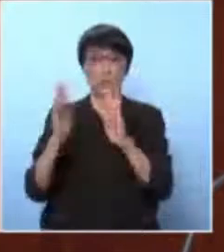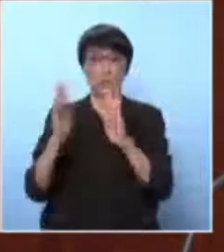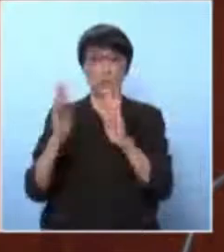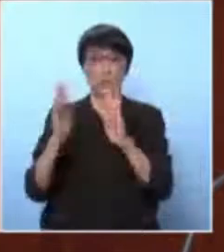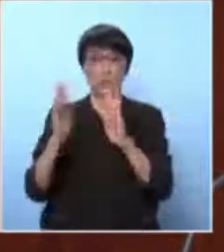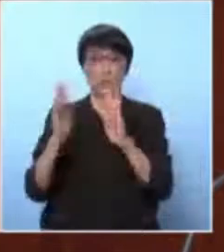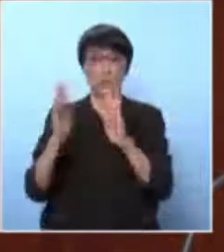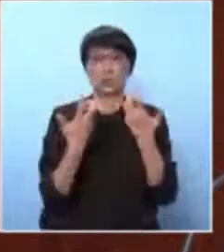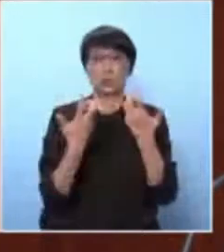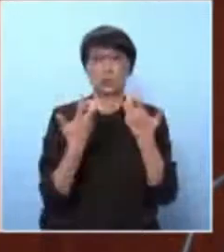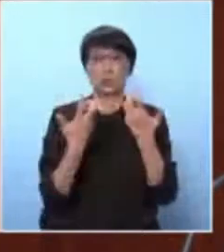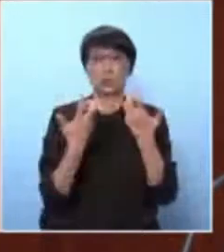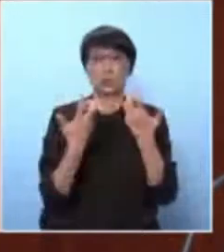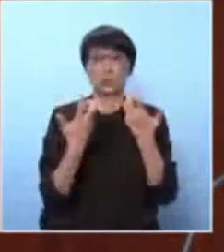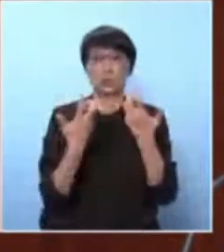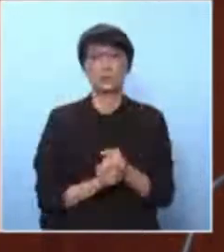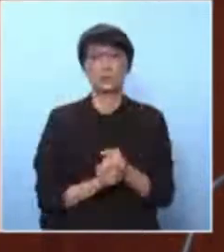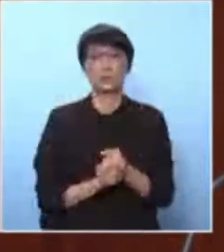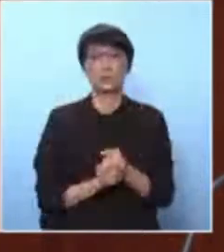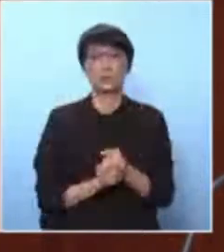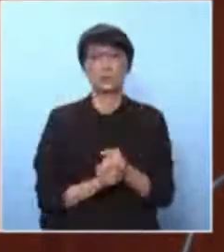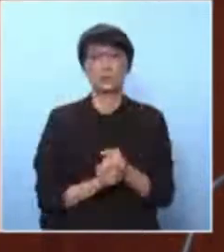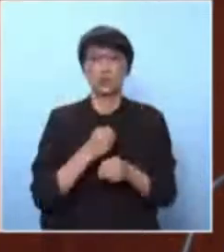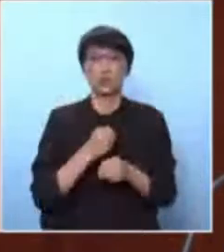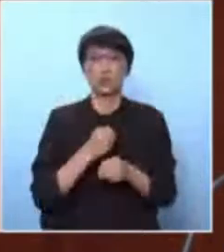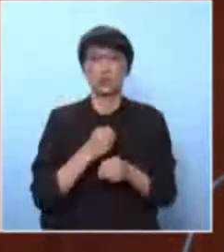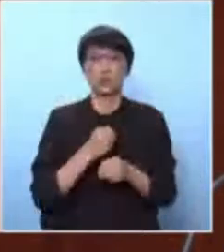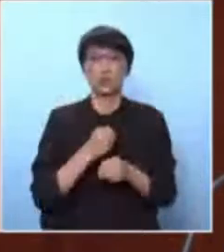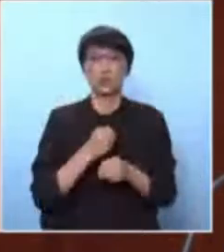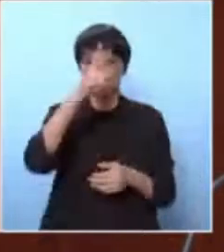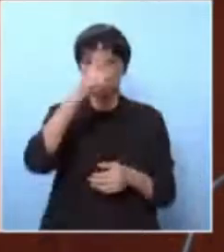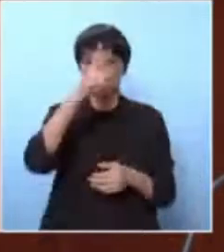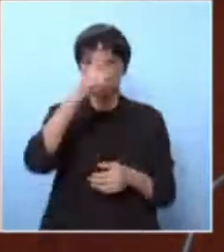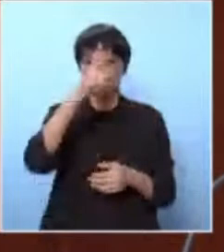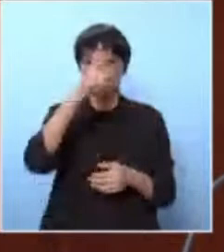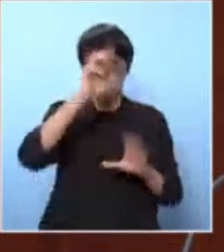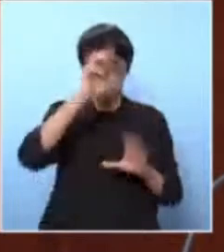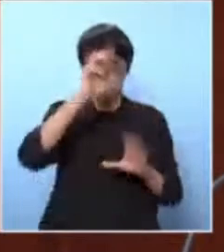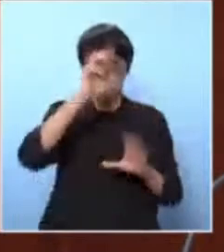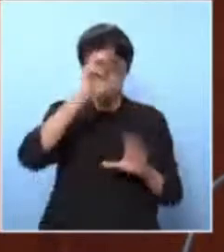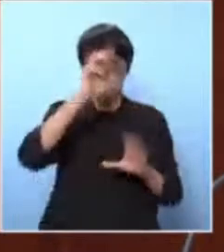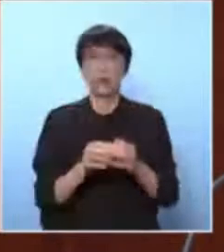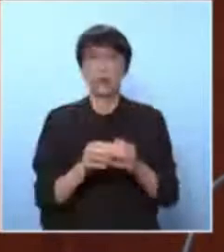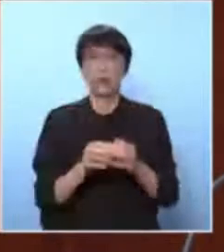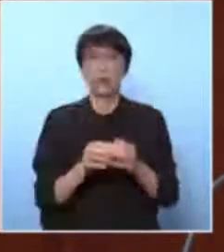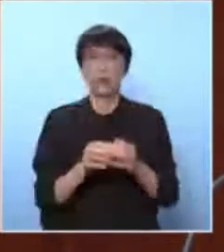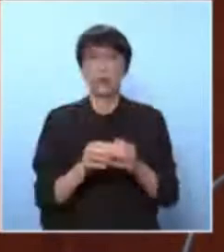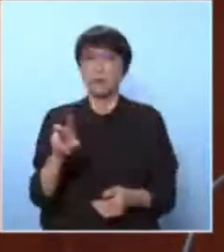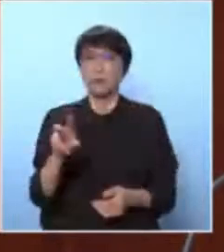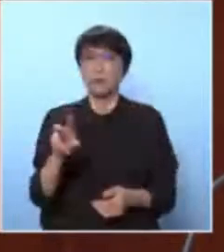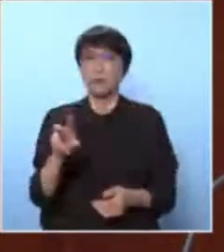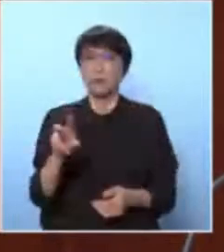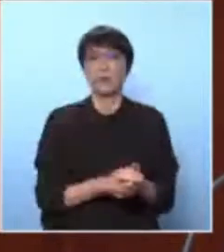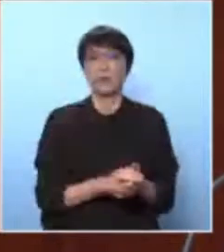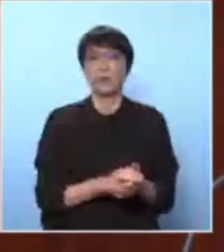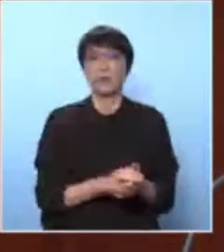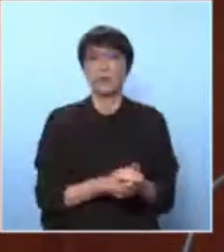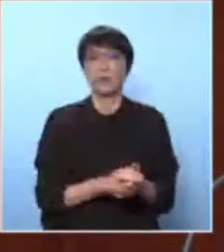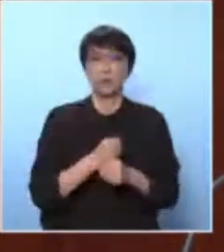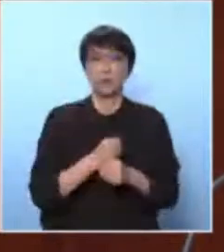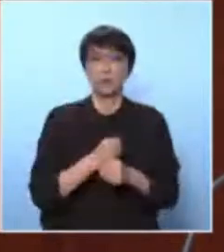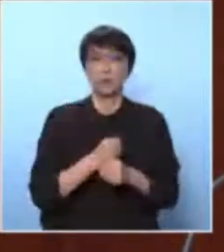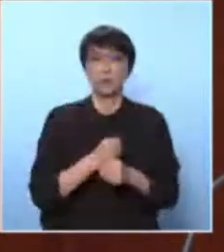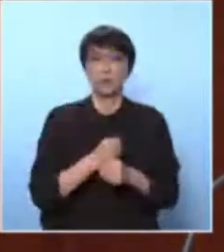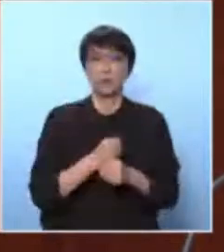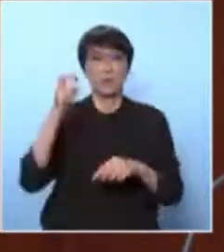students. Employment. Government departments may design their own job-oriented language tests according to the requirements of